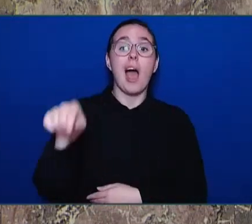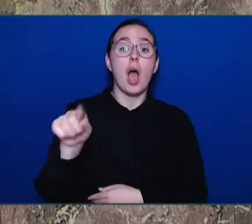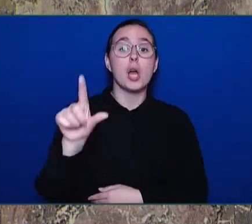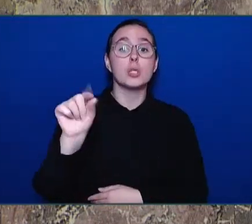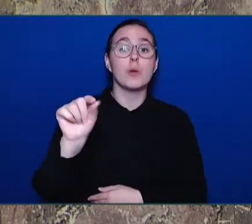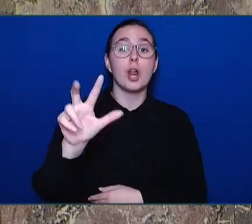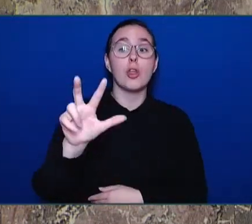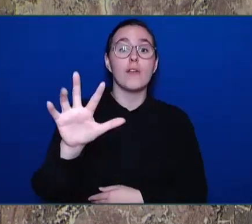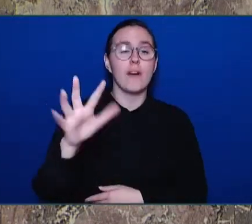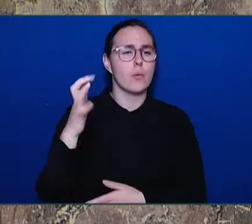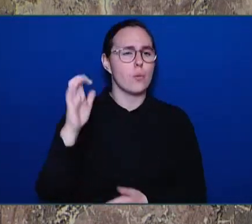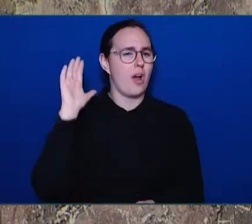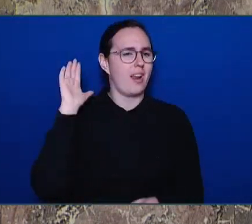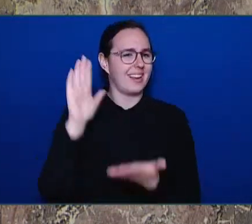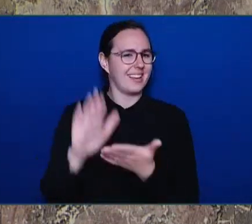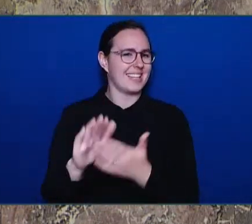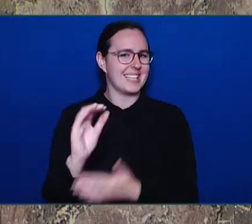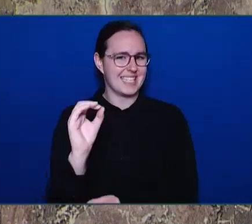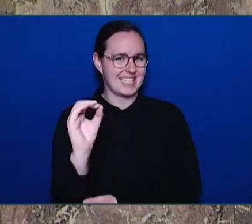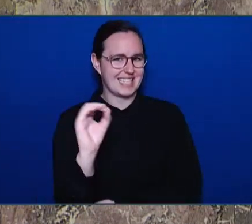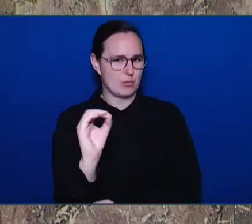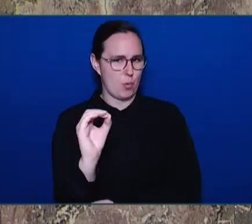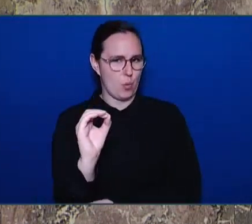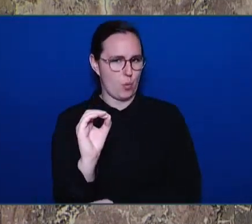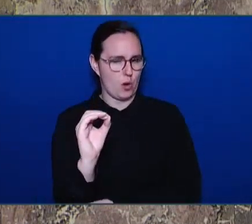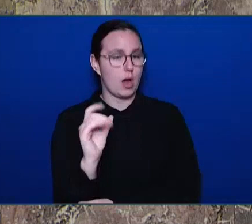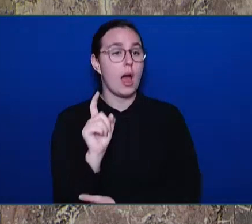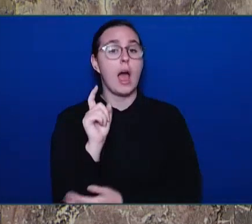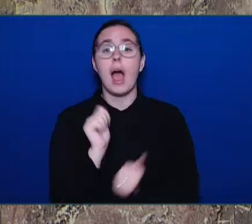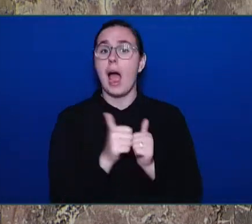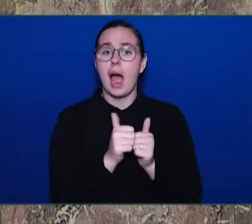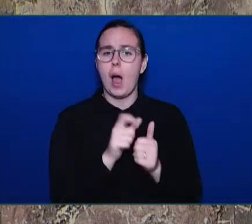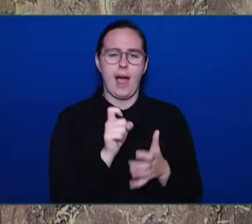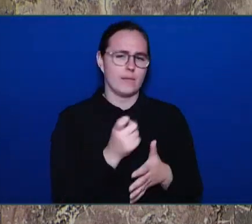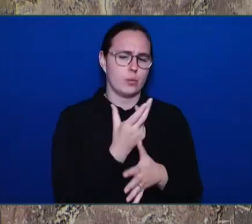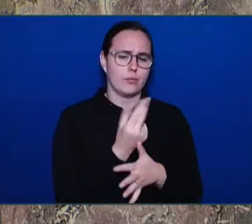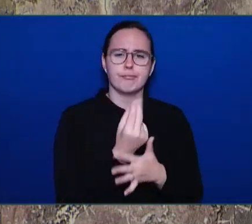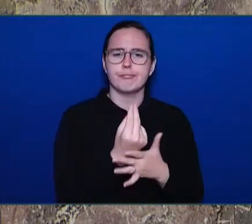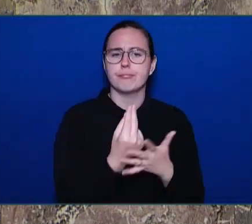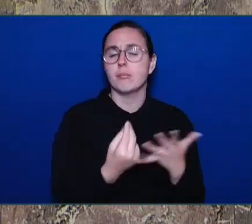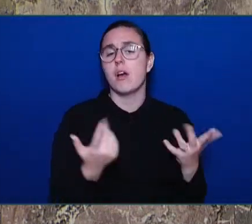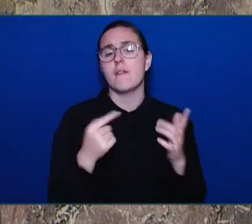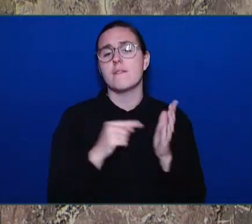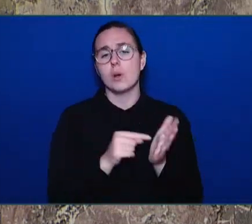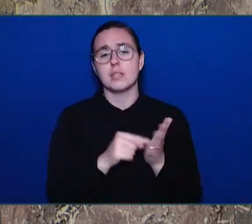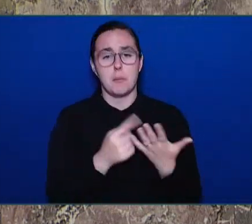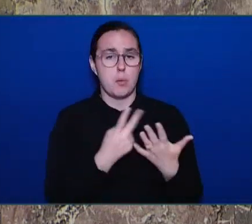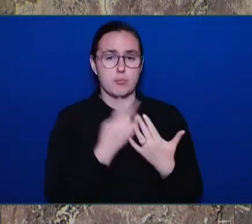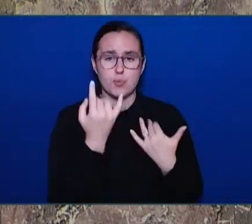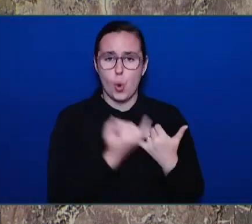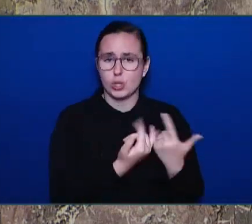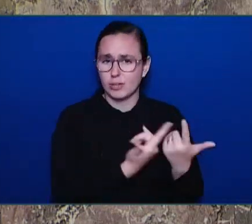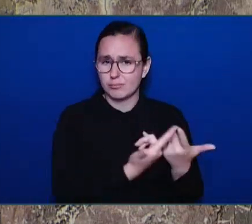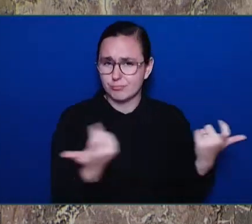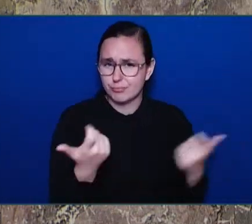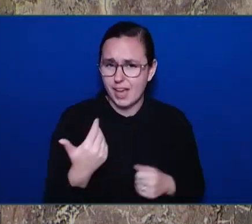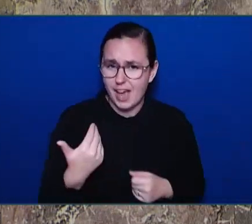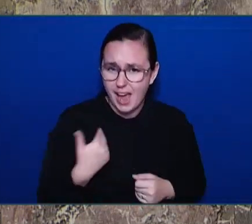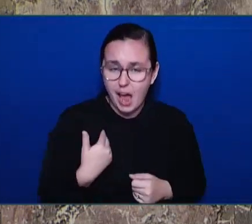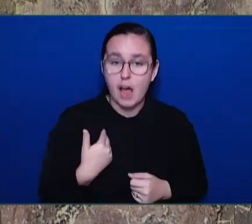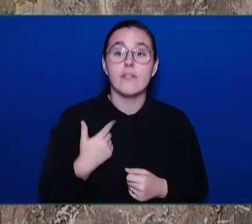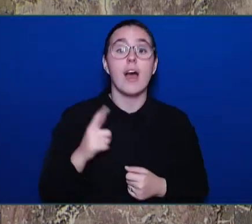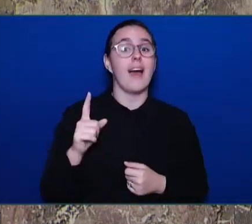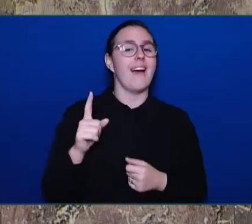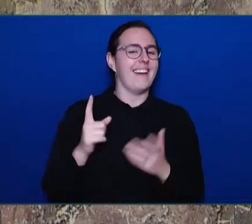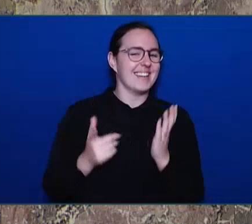and further to that, it may be technologies that are being developed like carbon sequestration and storage. It may be